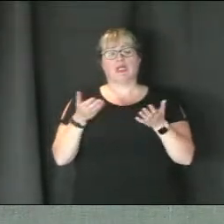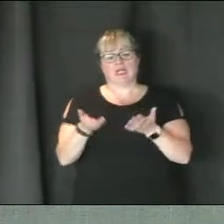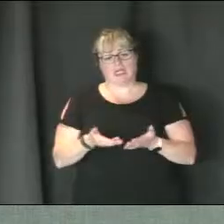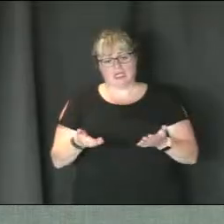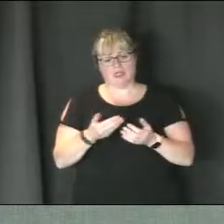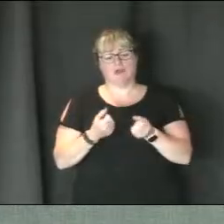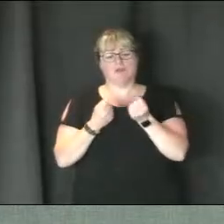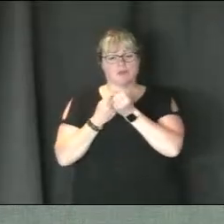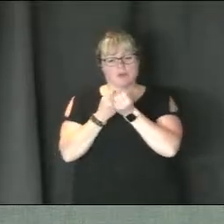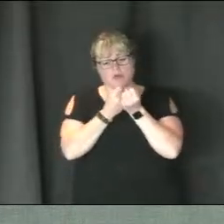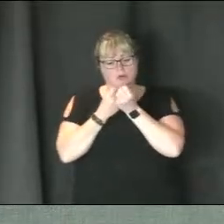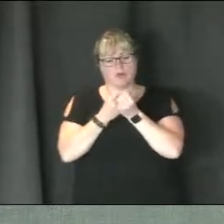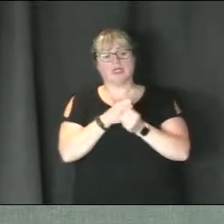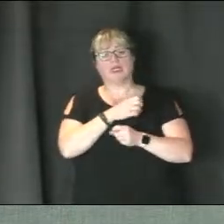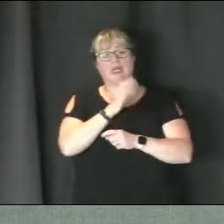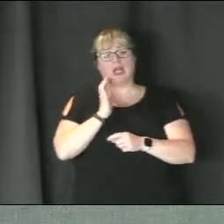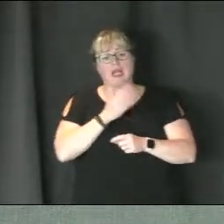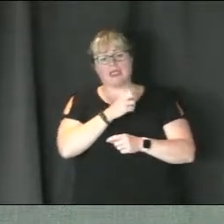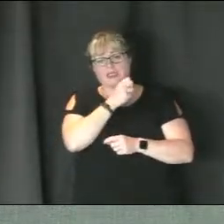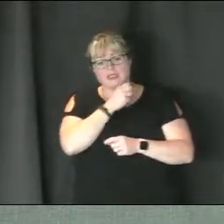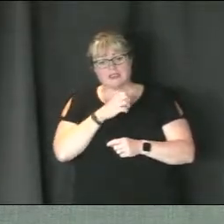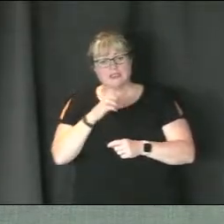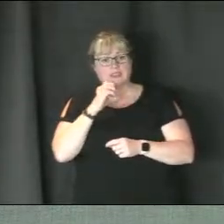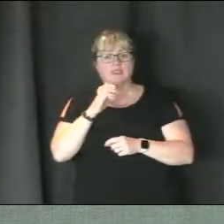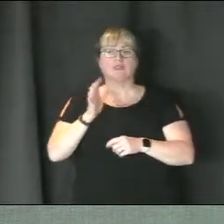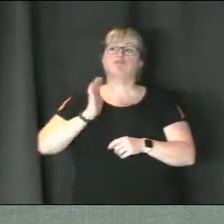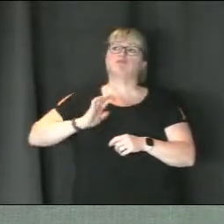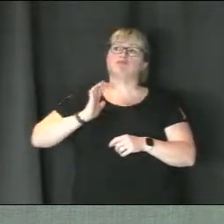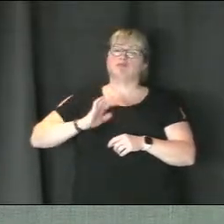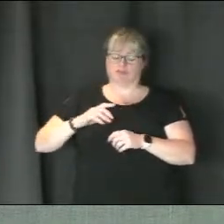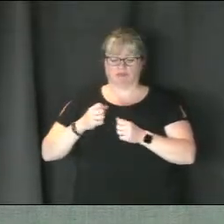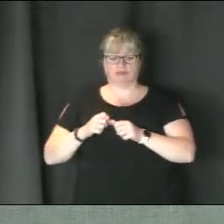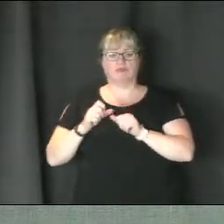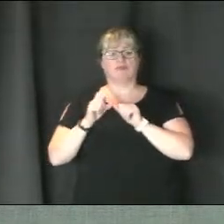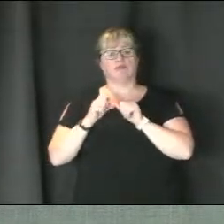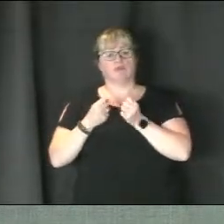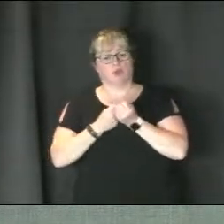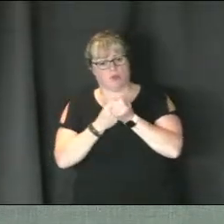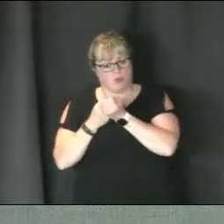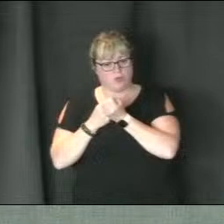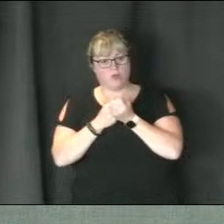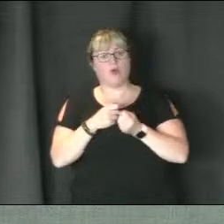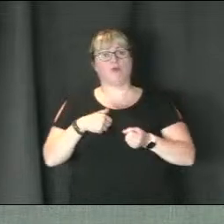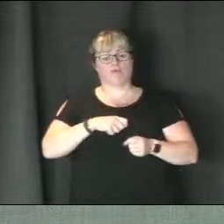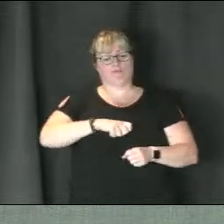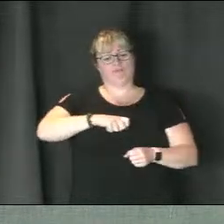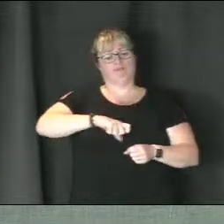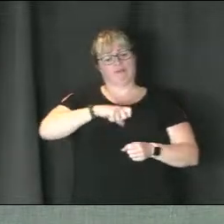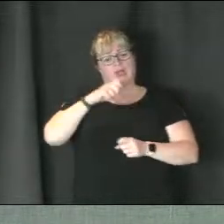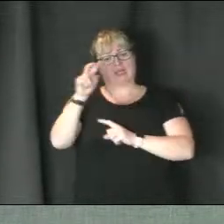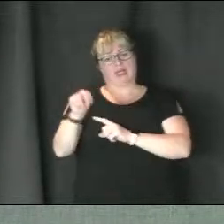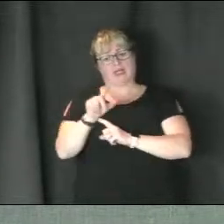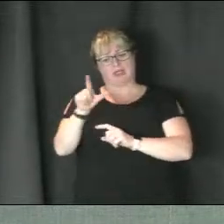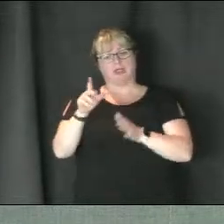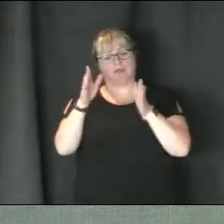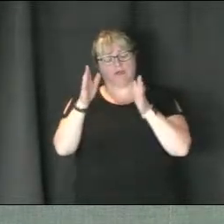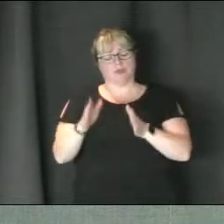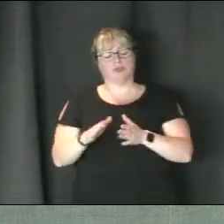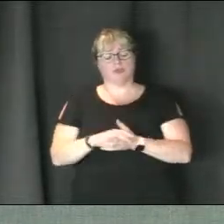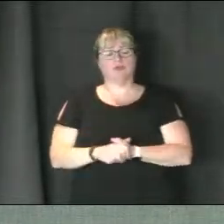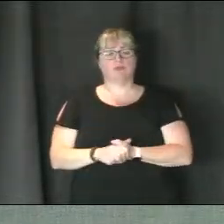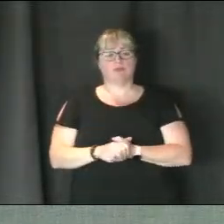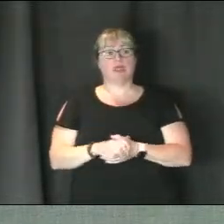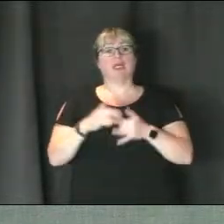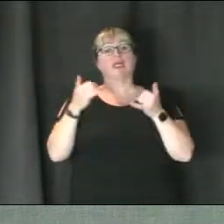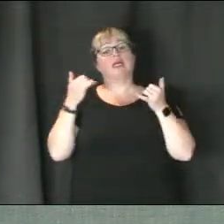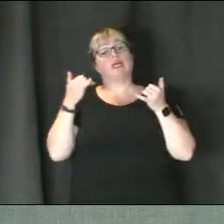think our seniors and people that have come before us have set that example, and we continue to follow it. And that's why we're so proud as Newfoundlanders and Labradorians. So having